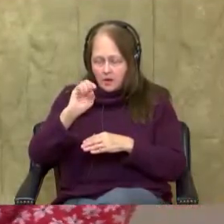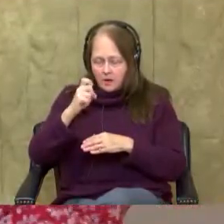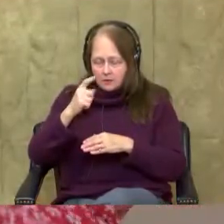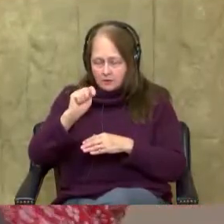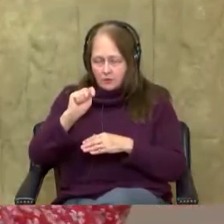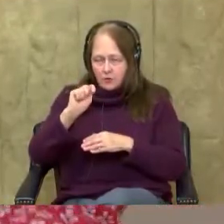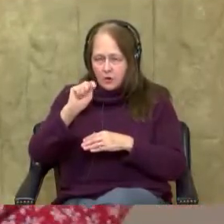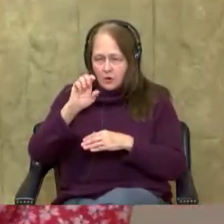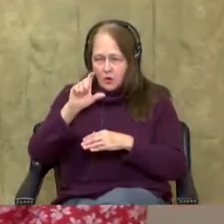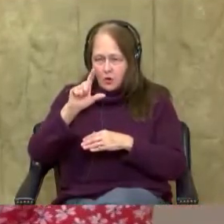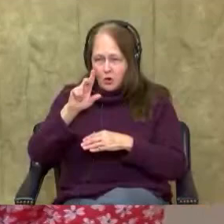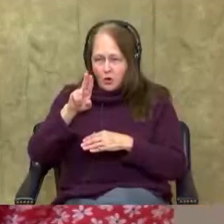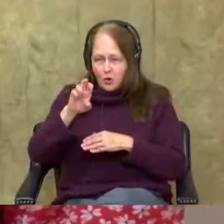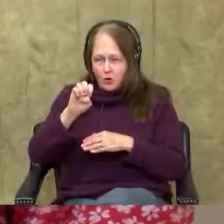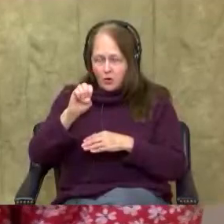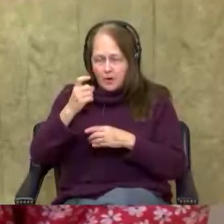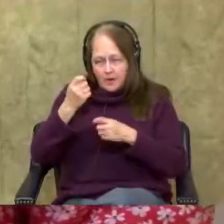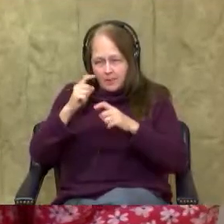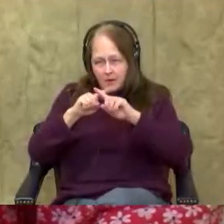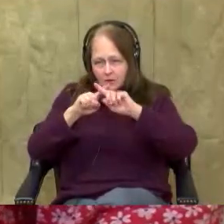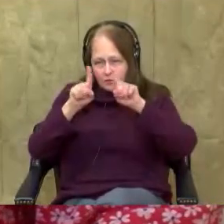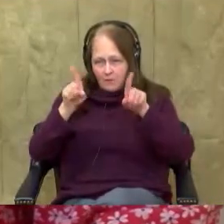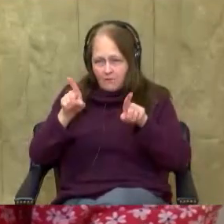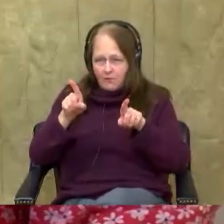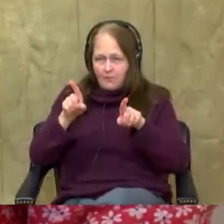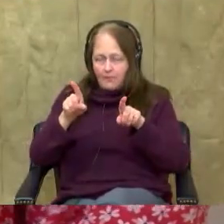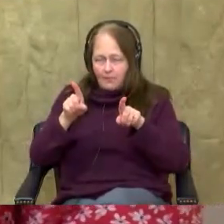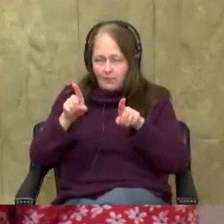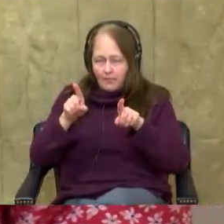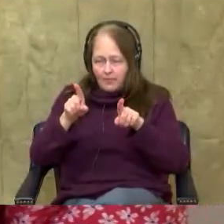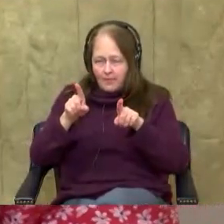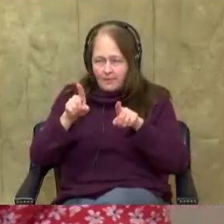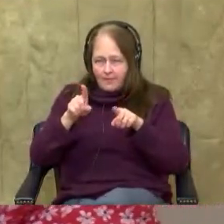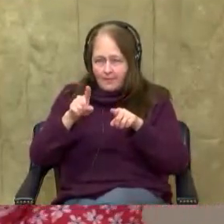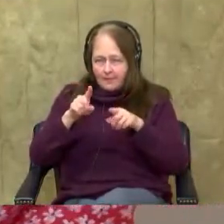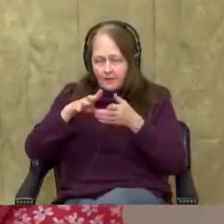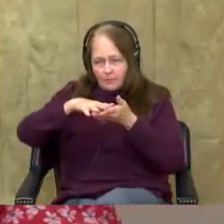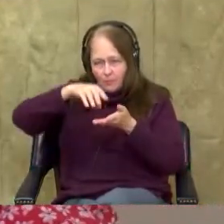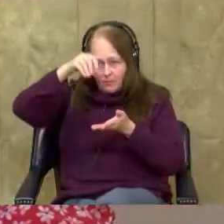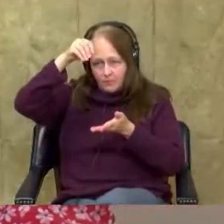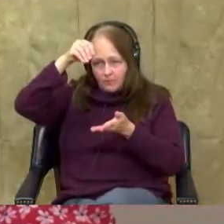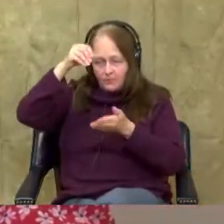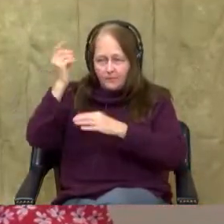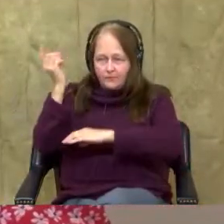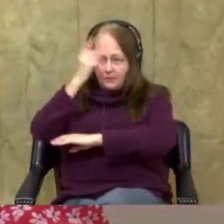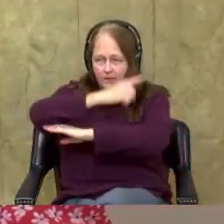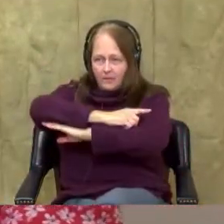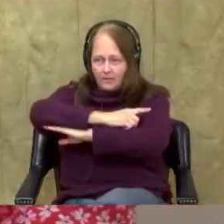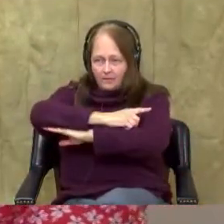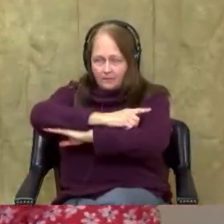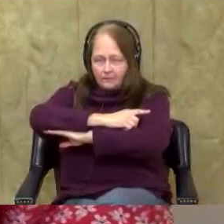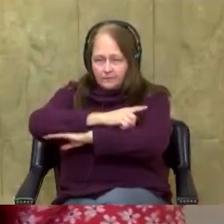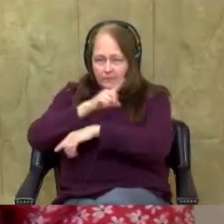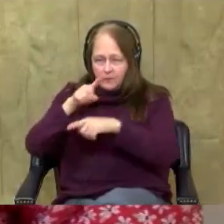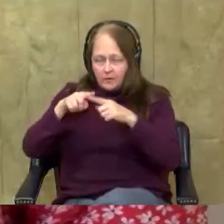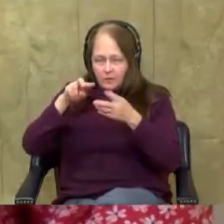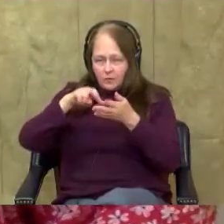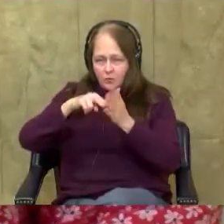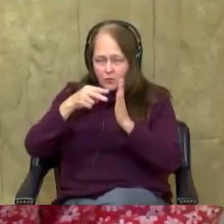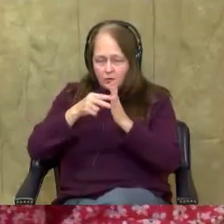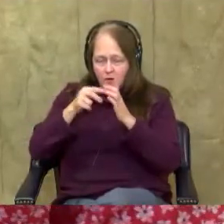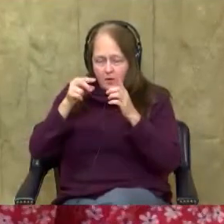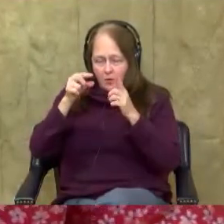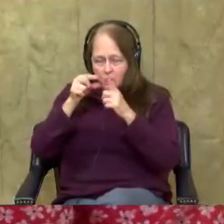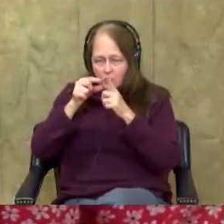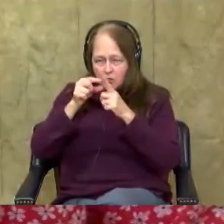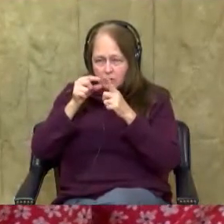clues. This week is going to be a little bit different. And our learning target today is to determine the meaning of